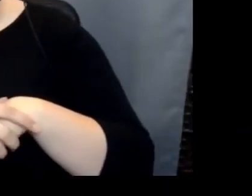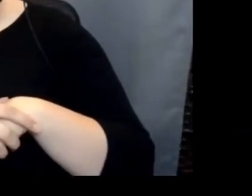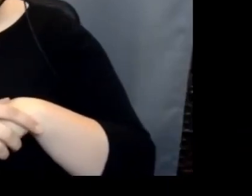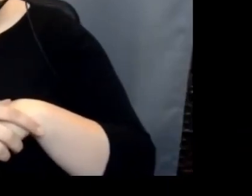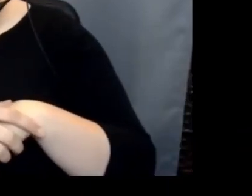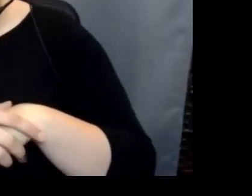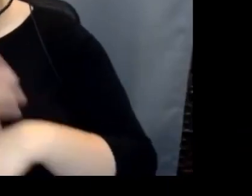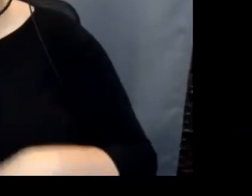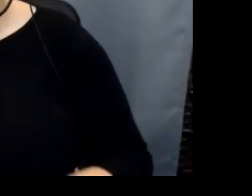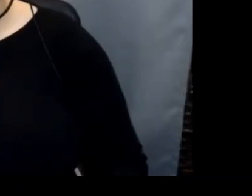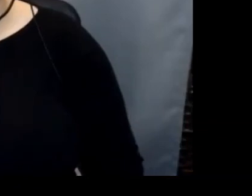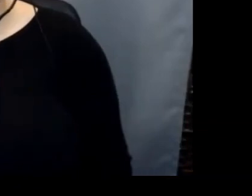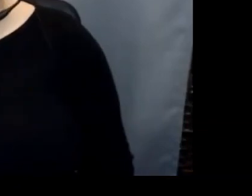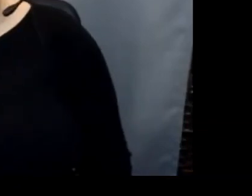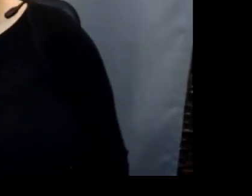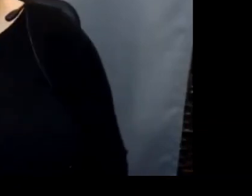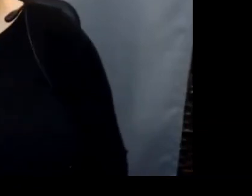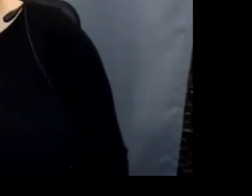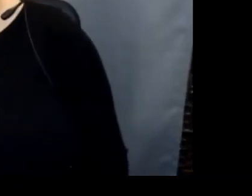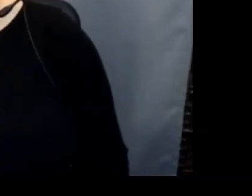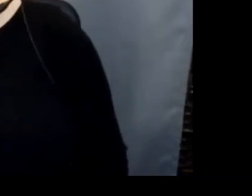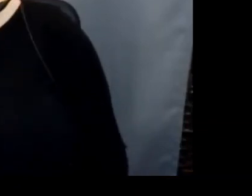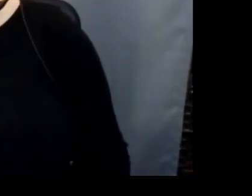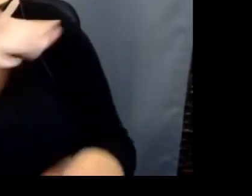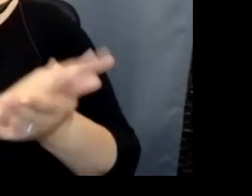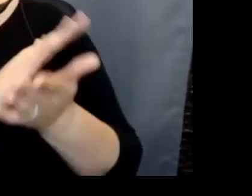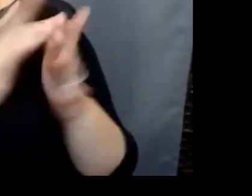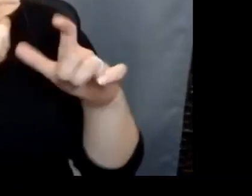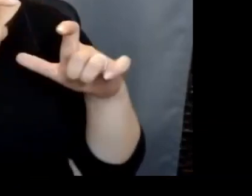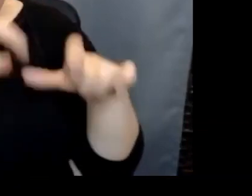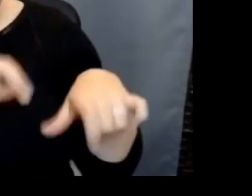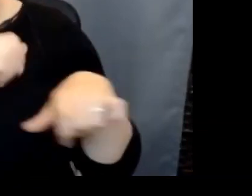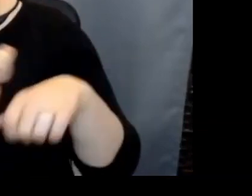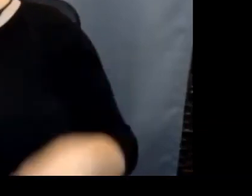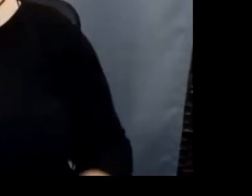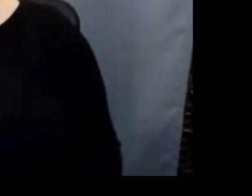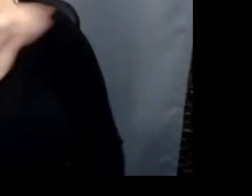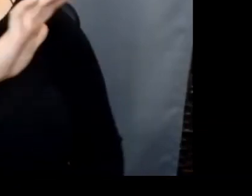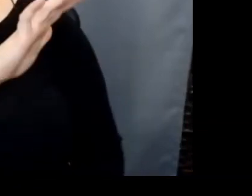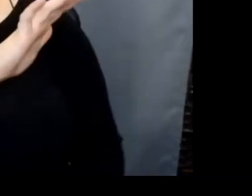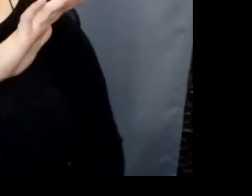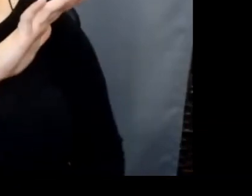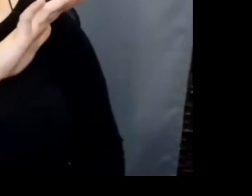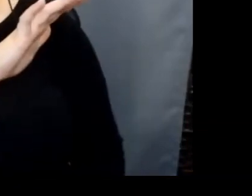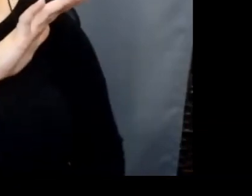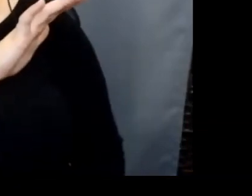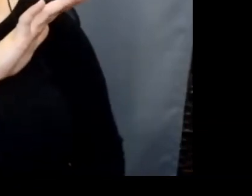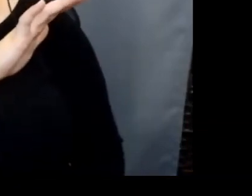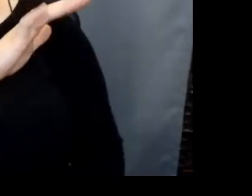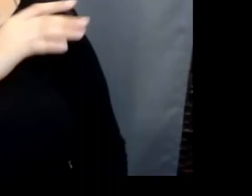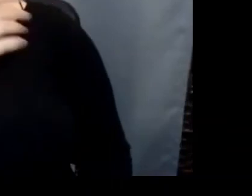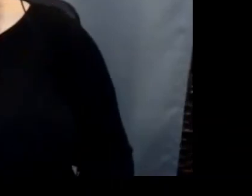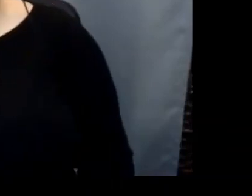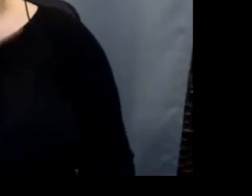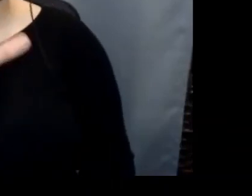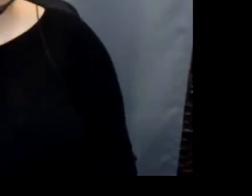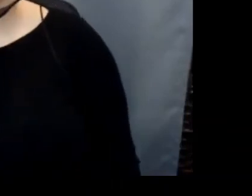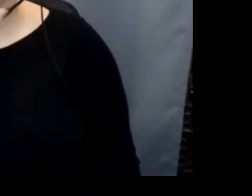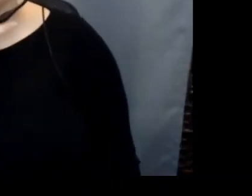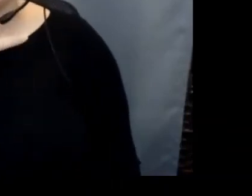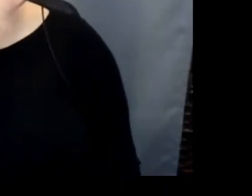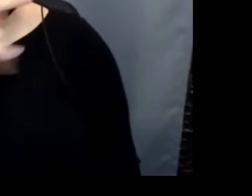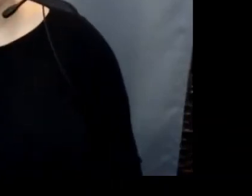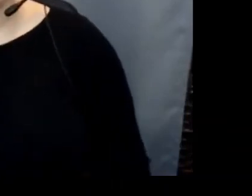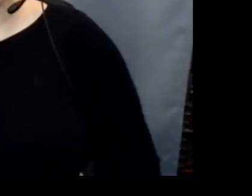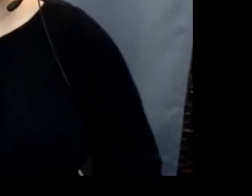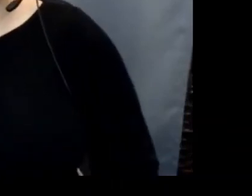that if you use the manual route and there happens to be something miskeyed in the information, then it may take longer,